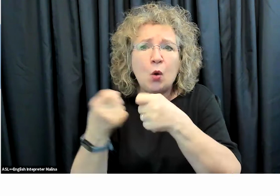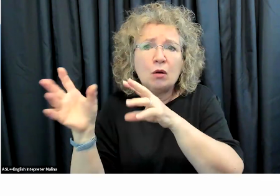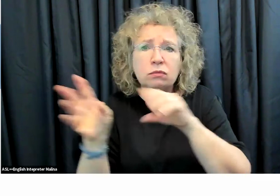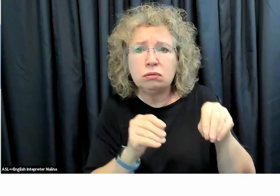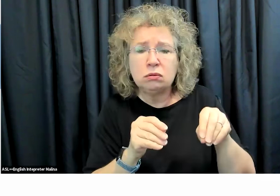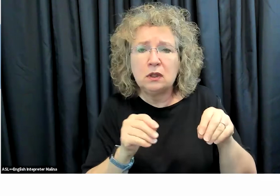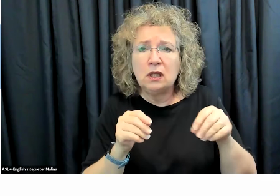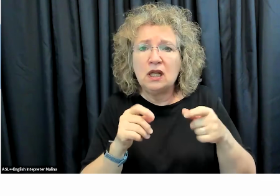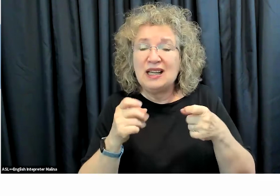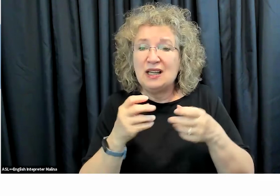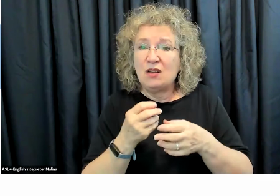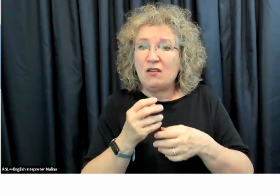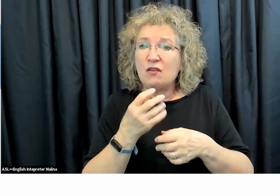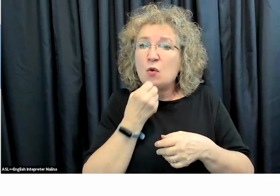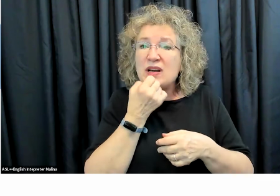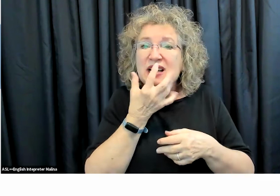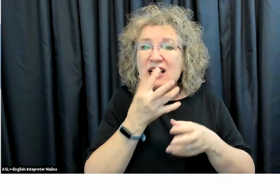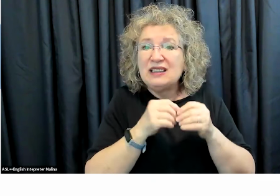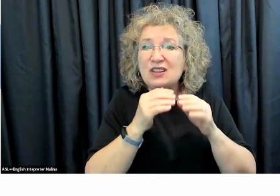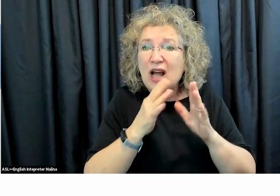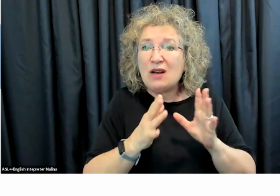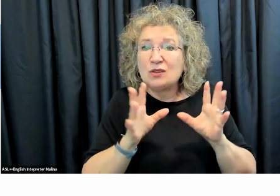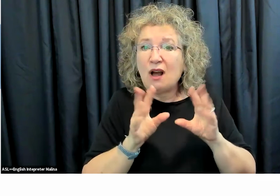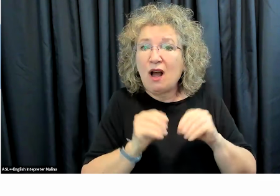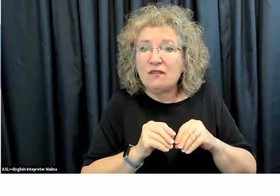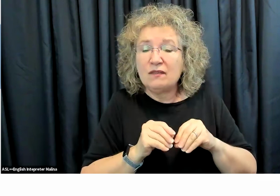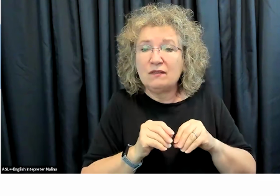talk a lot about the Cascadia subduction zone.